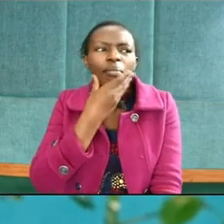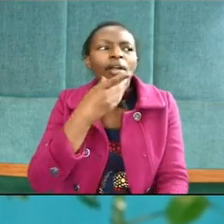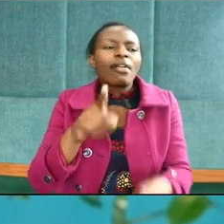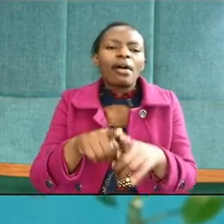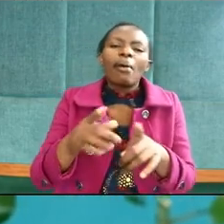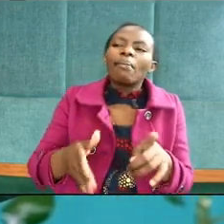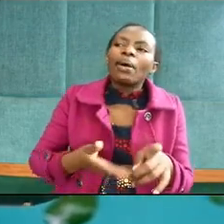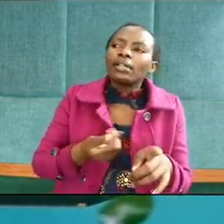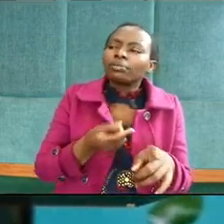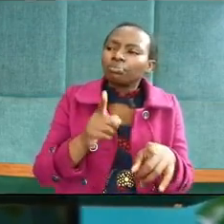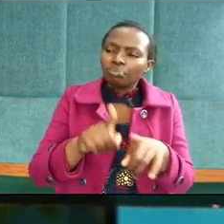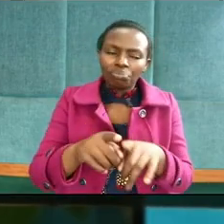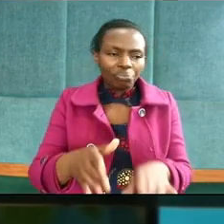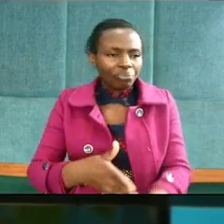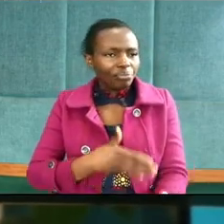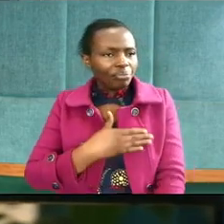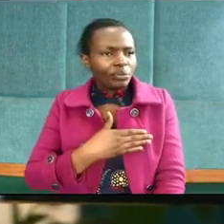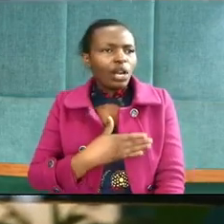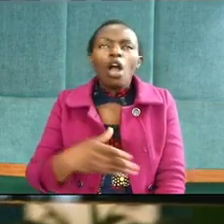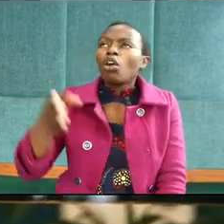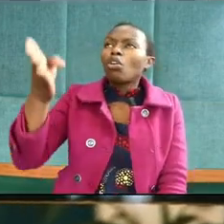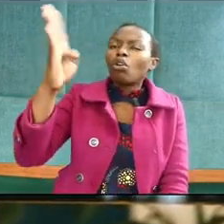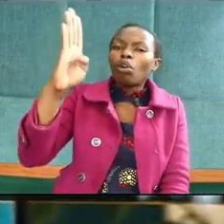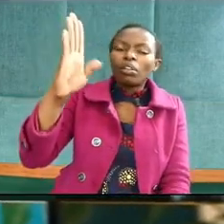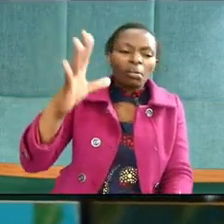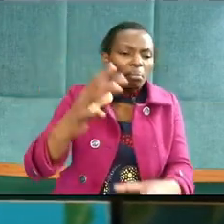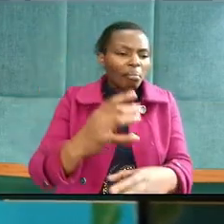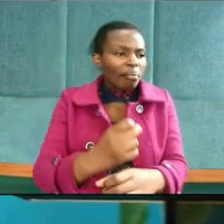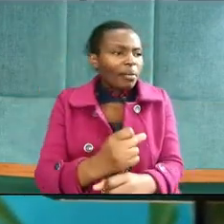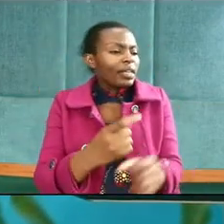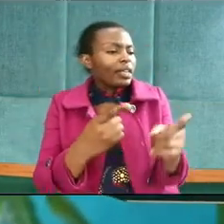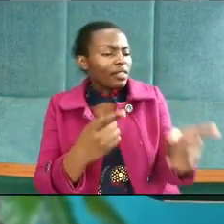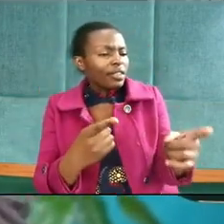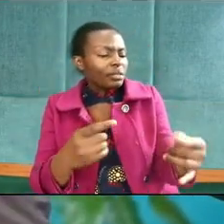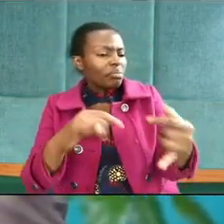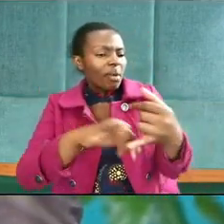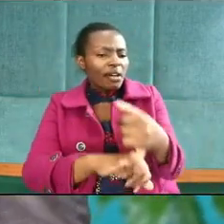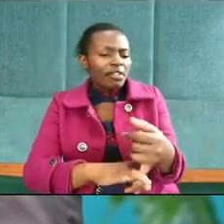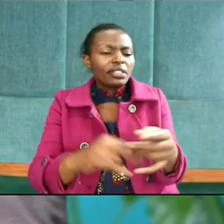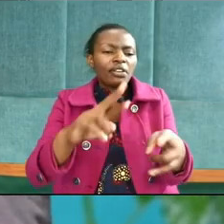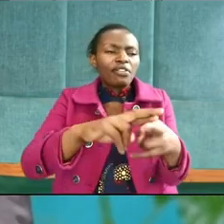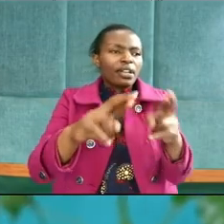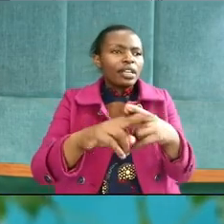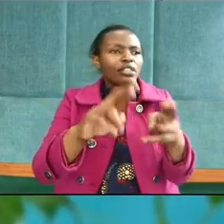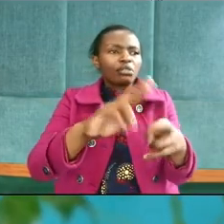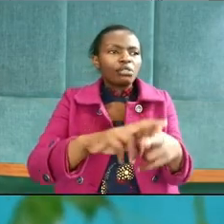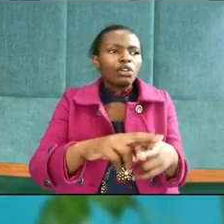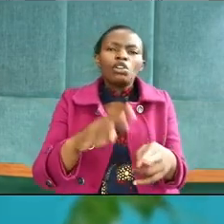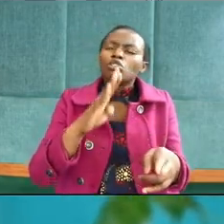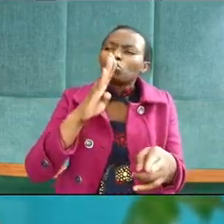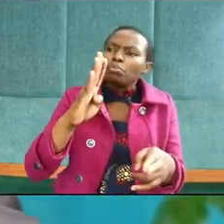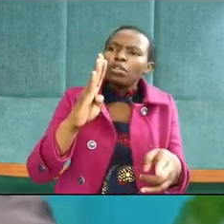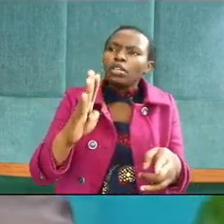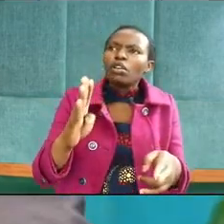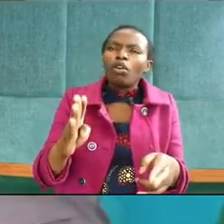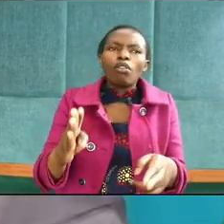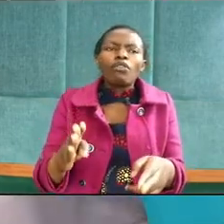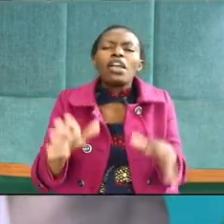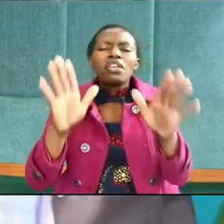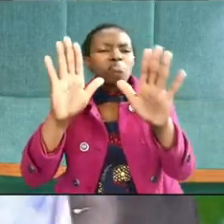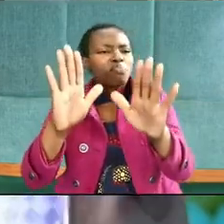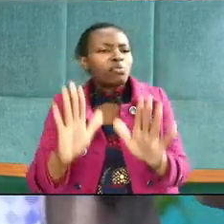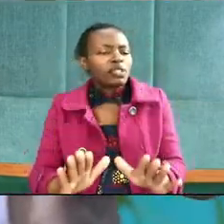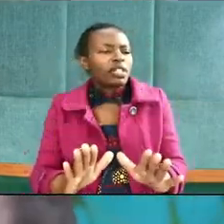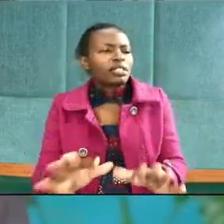sisters, God designed this marriage relationship to be of mutual benefit